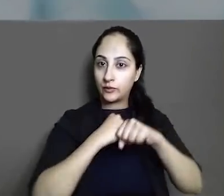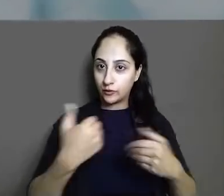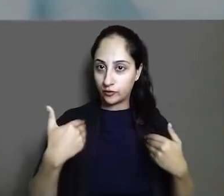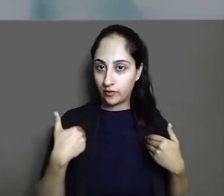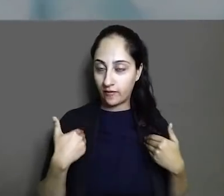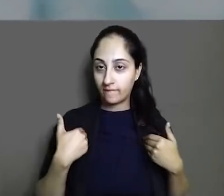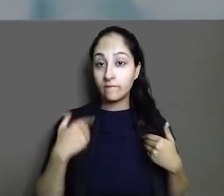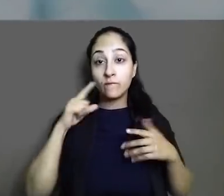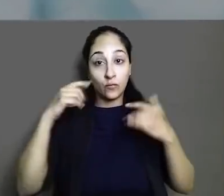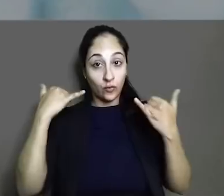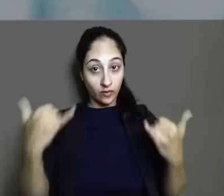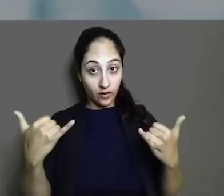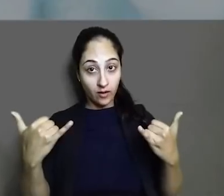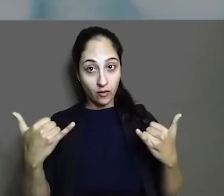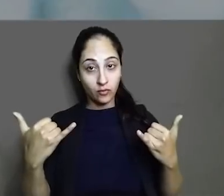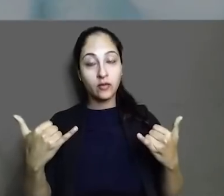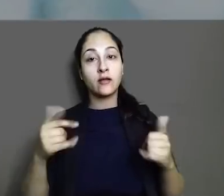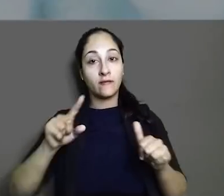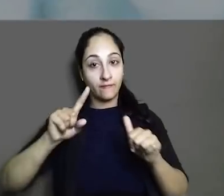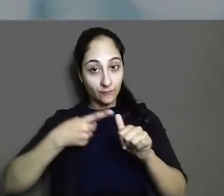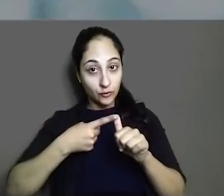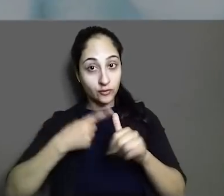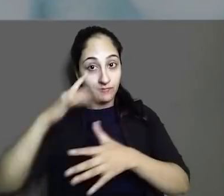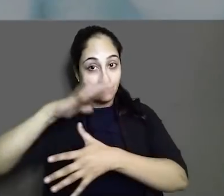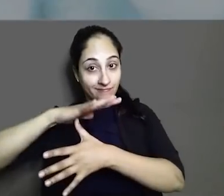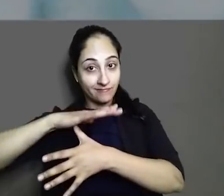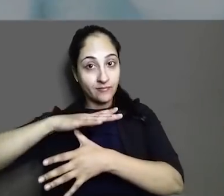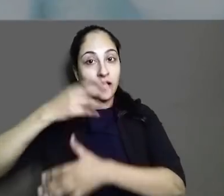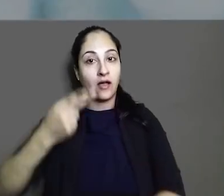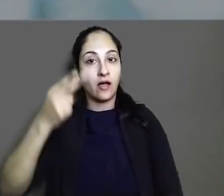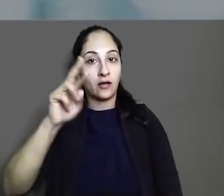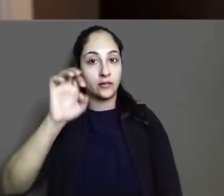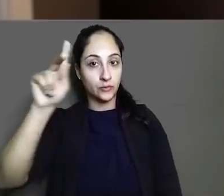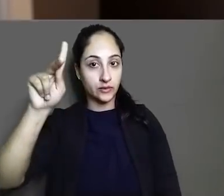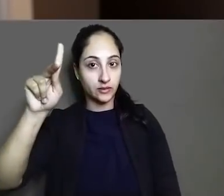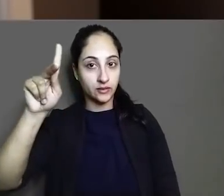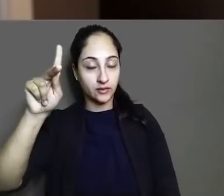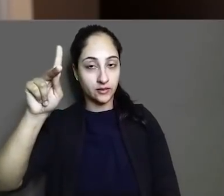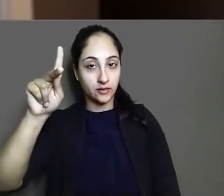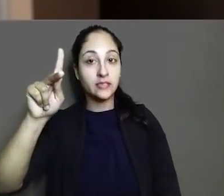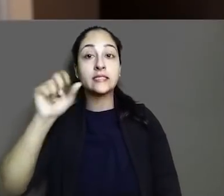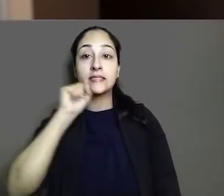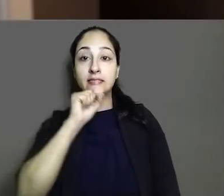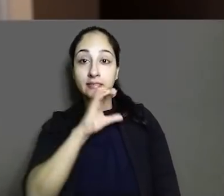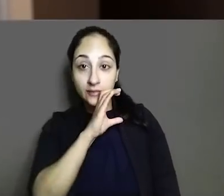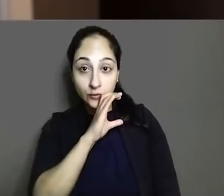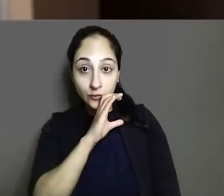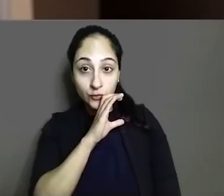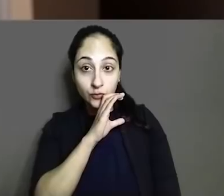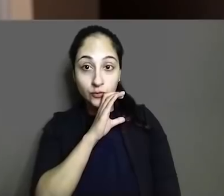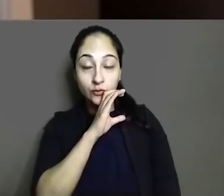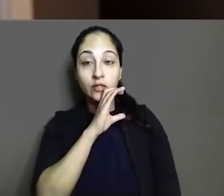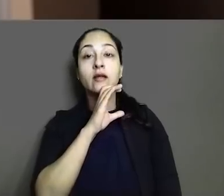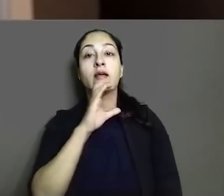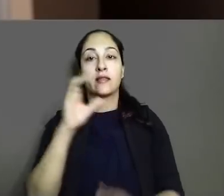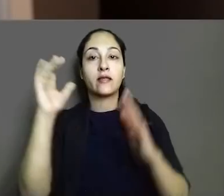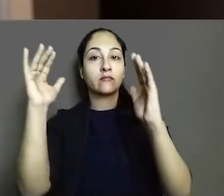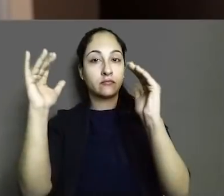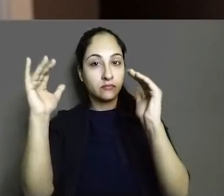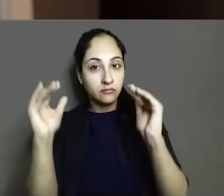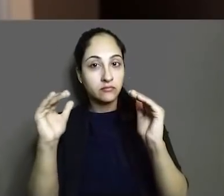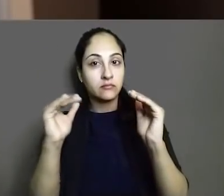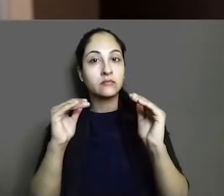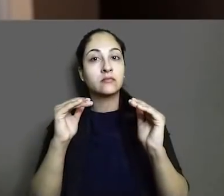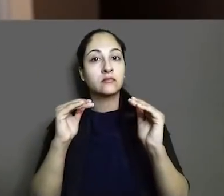Okay, and we've got another question that's similar to that one. It's from Karina in Toronto. The question is the vaccine safe for new